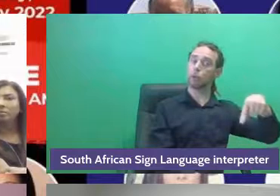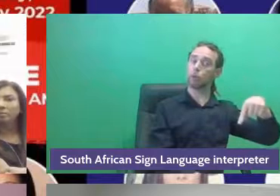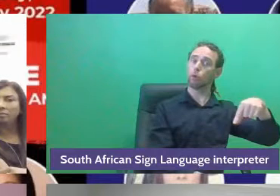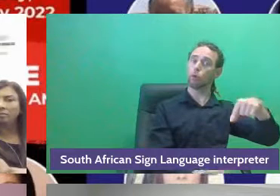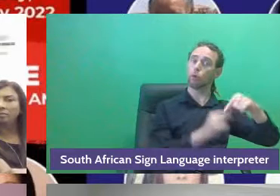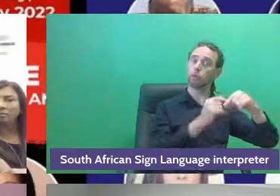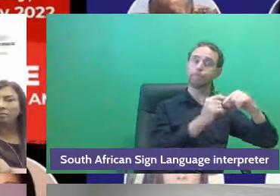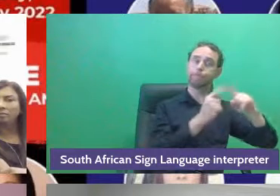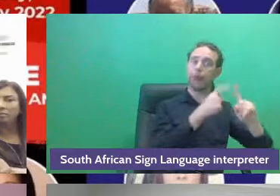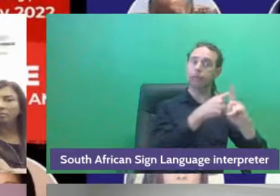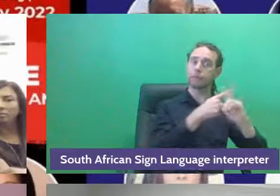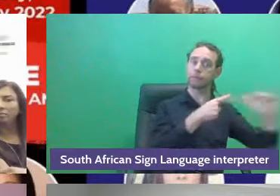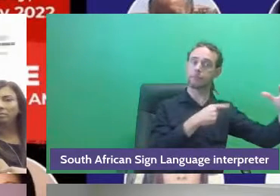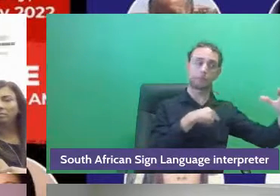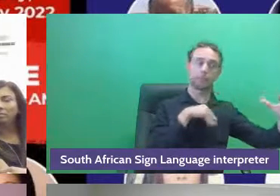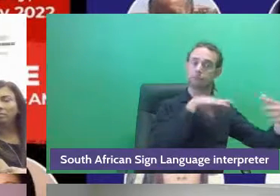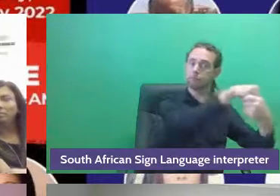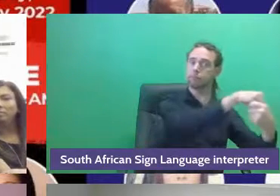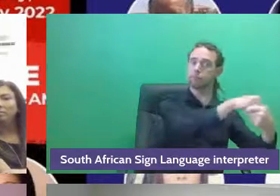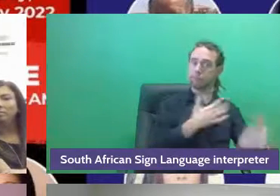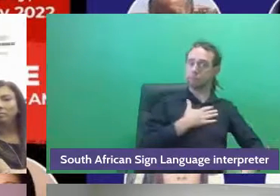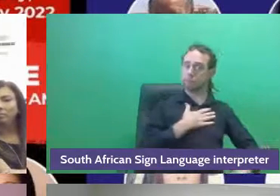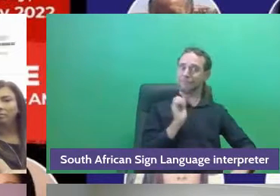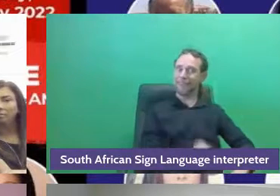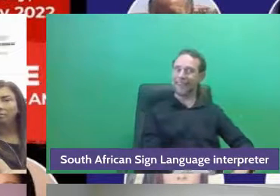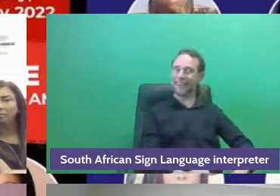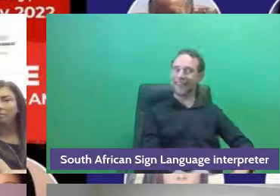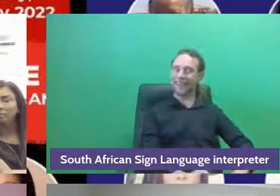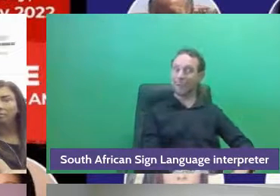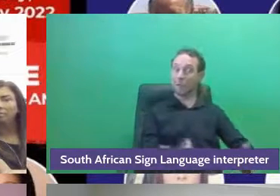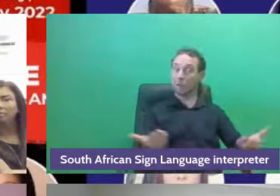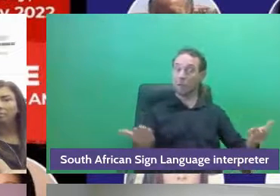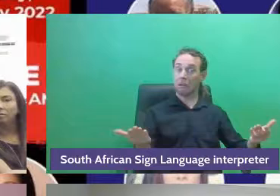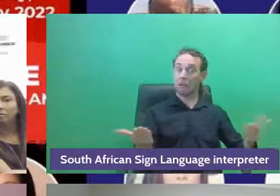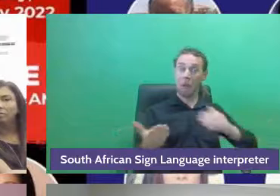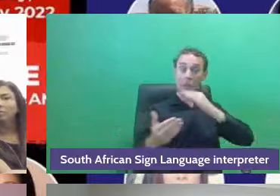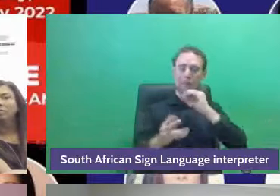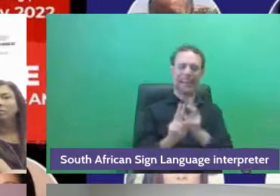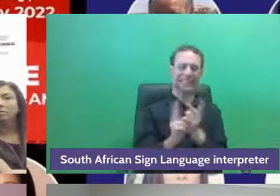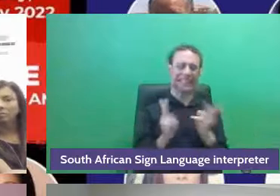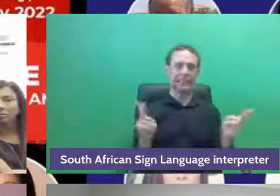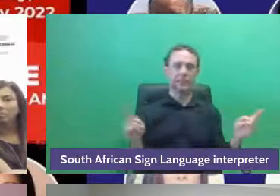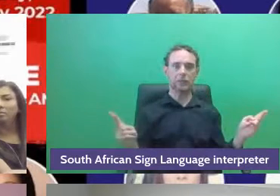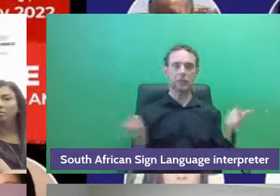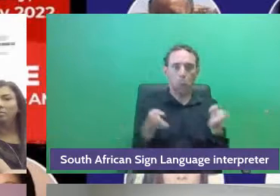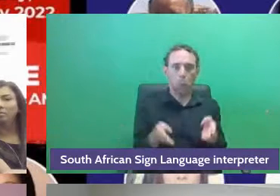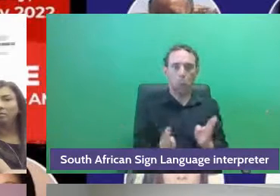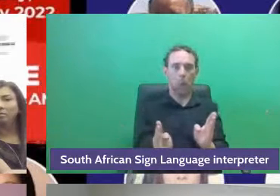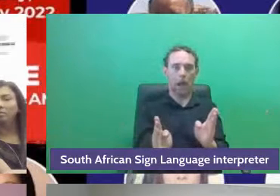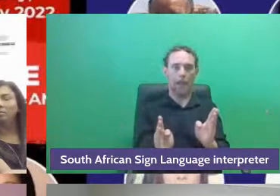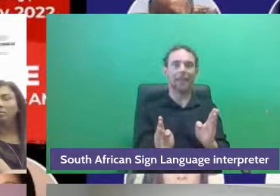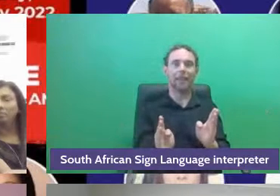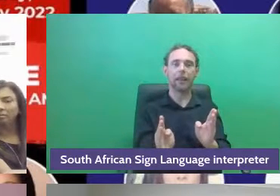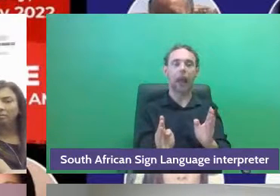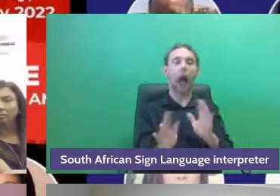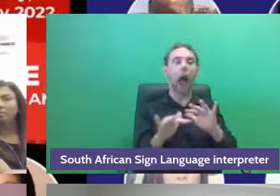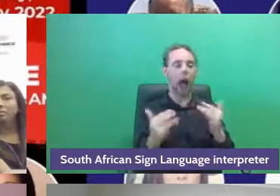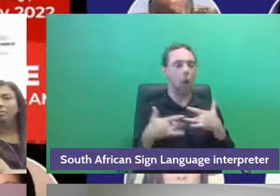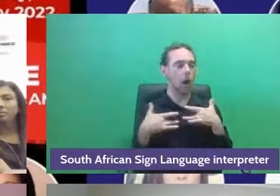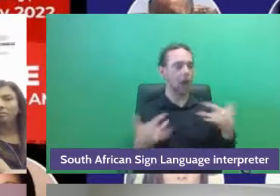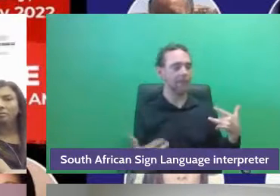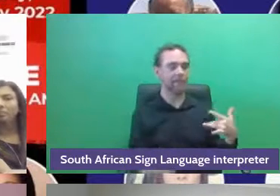be, so there are different intersections and there are different layers to how each person gets to navigate their life as a person